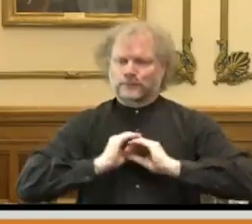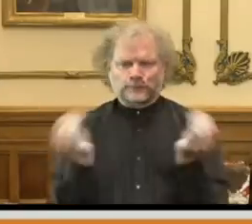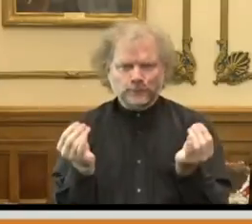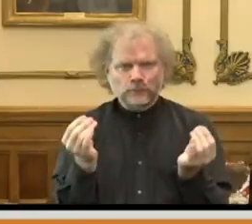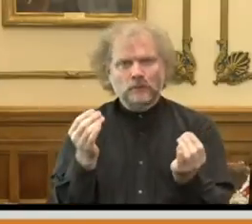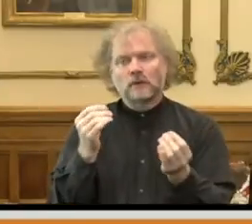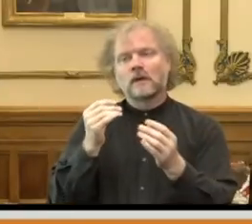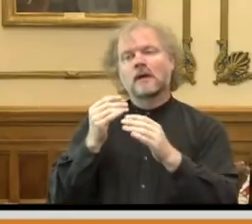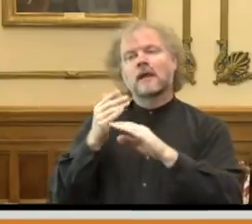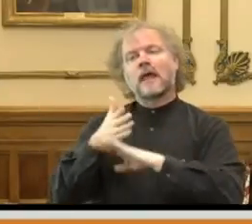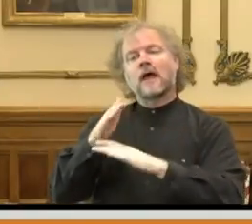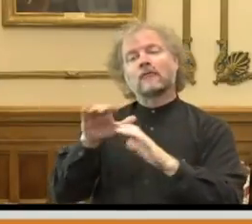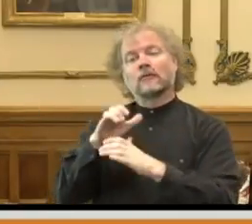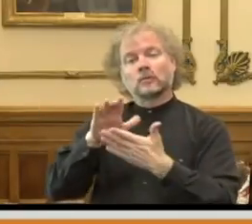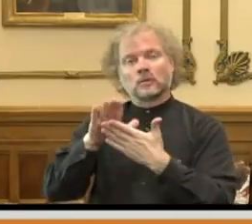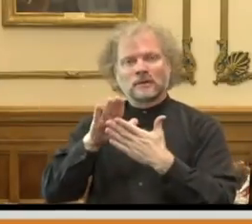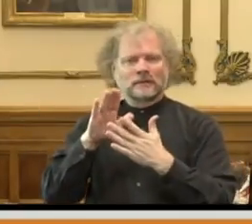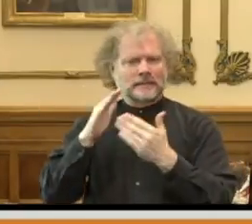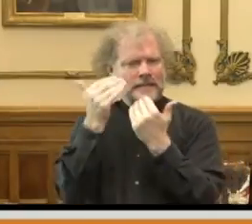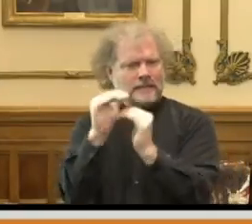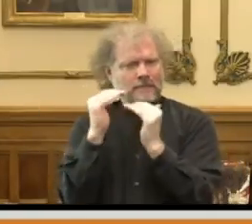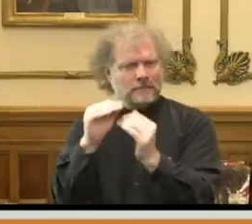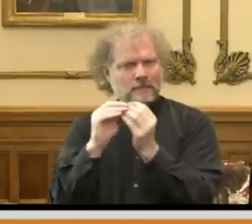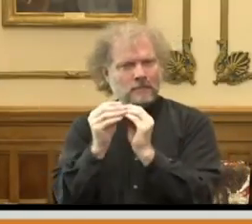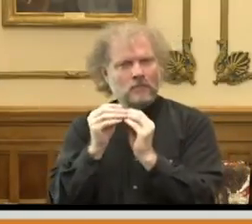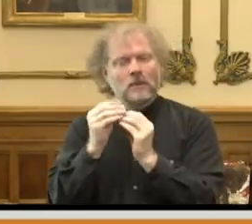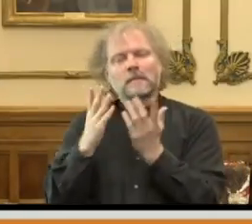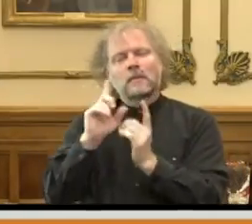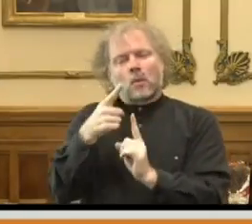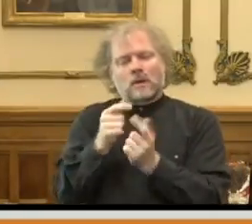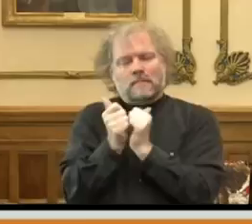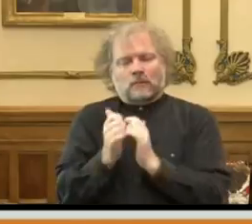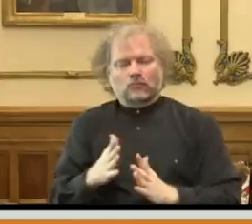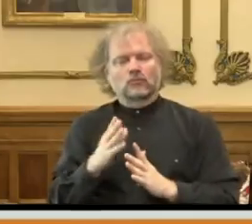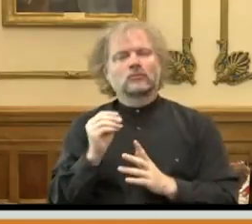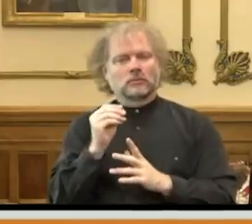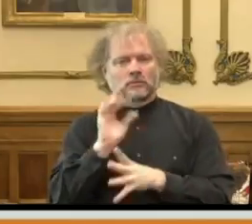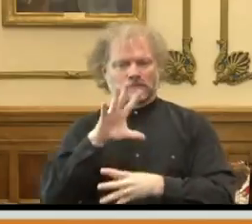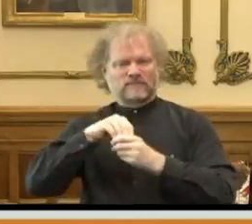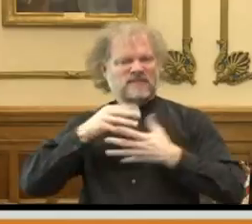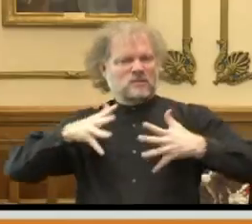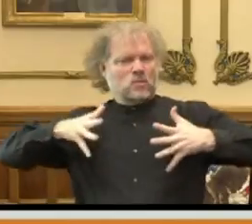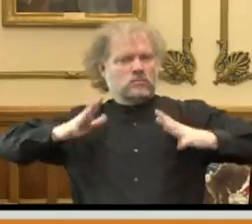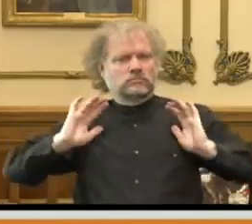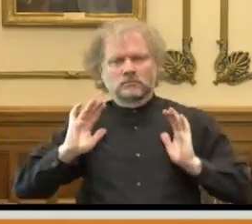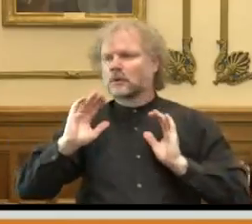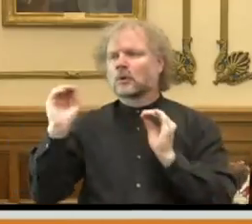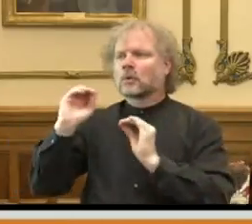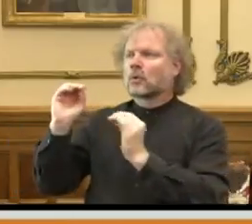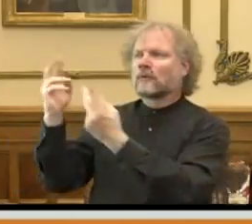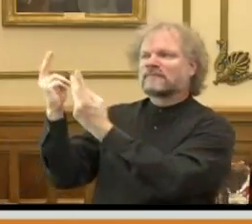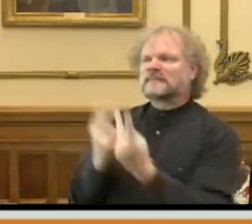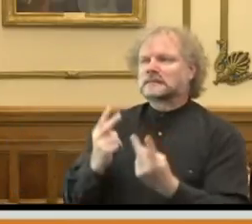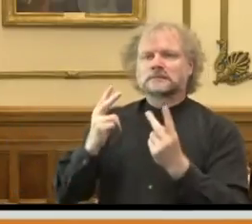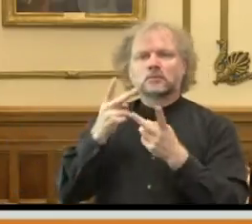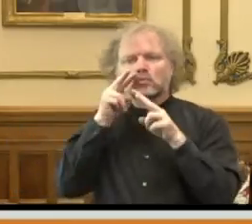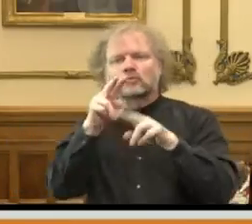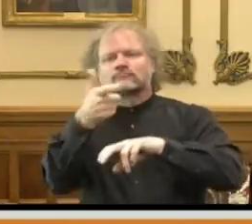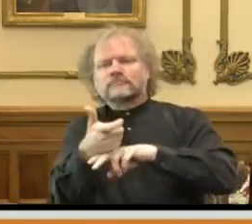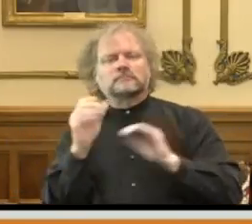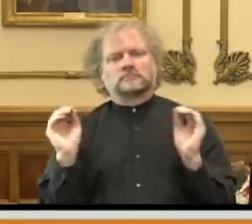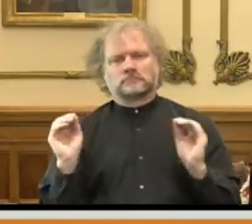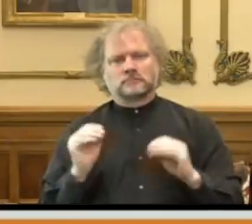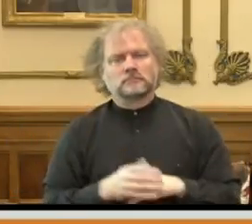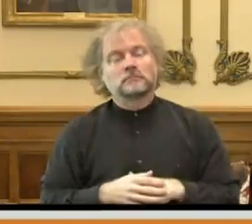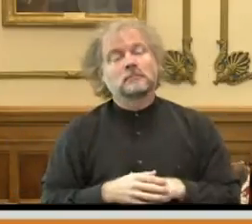extracurricular activities are limited and have maybe just the competitors and the participants only with no in-person attendees. We